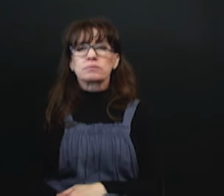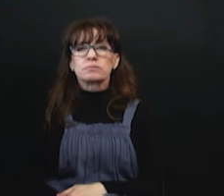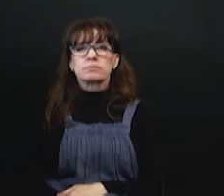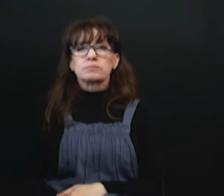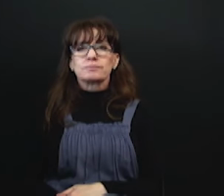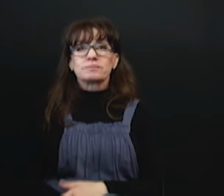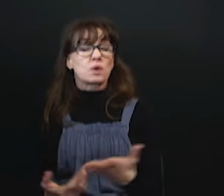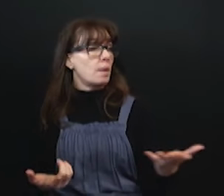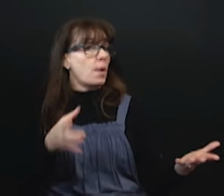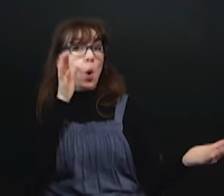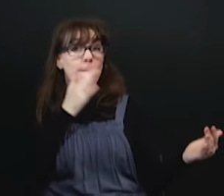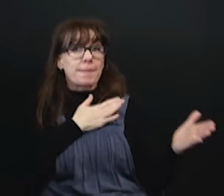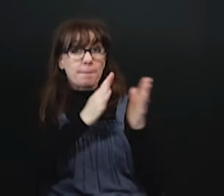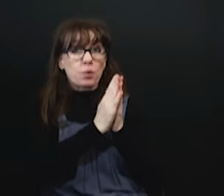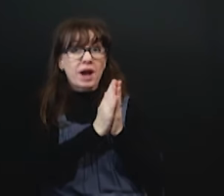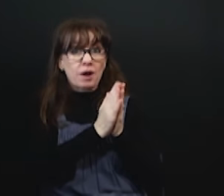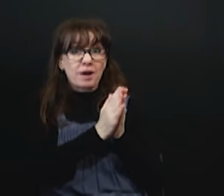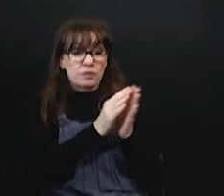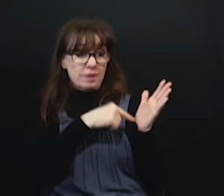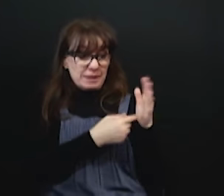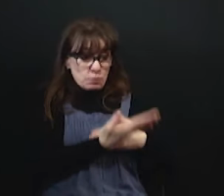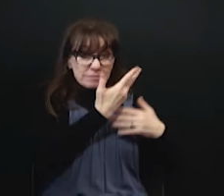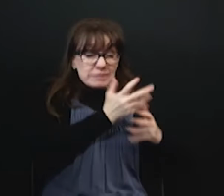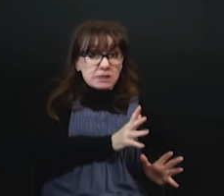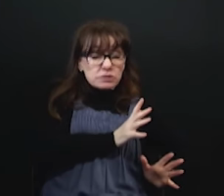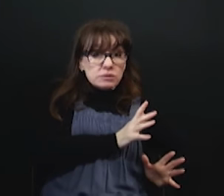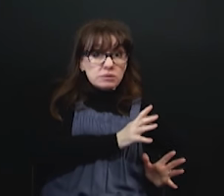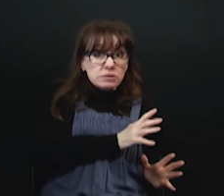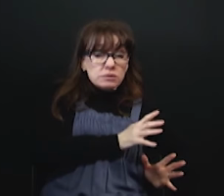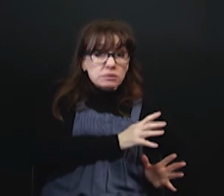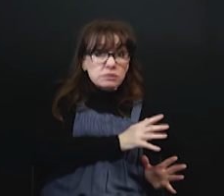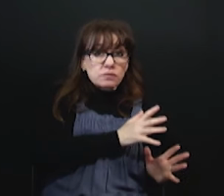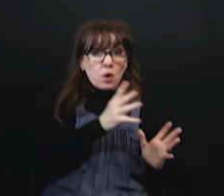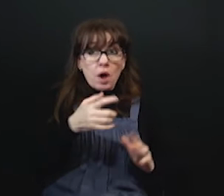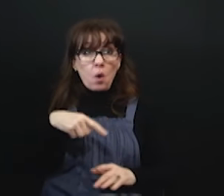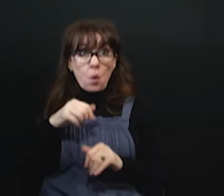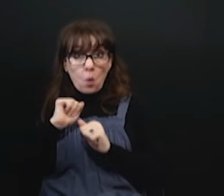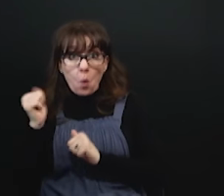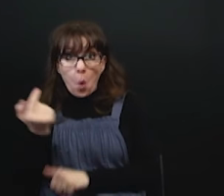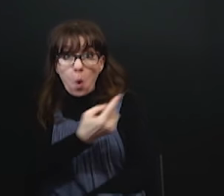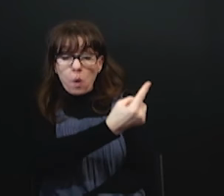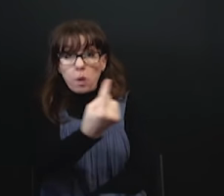My hope and my prayer is that after this morning, for every single one of us,